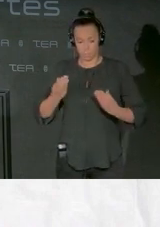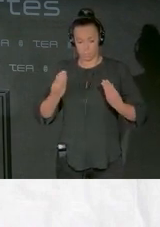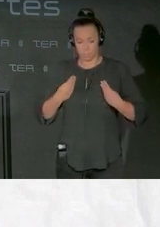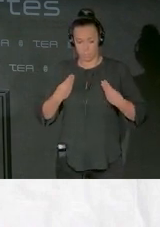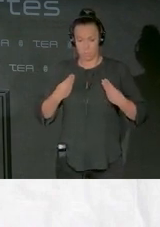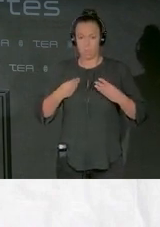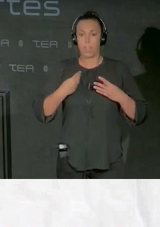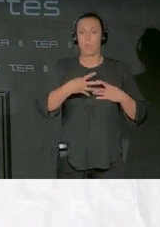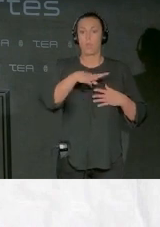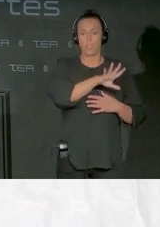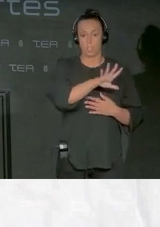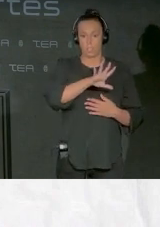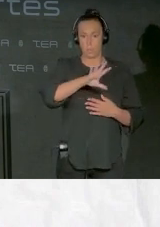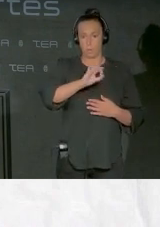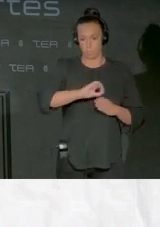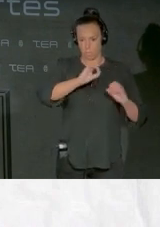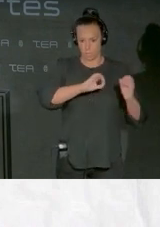a very diverse